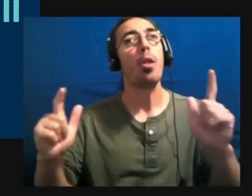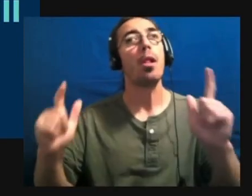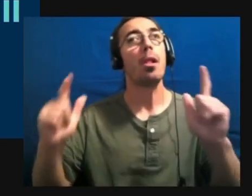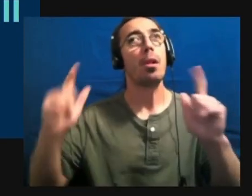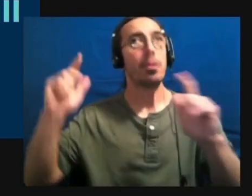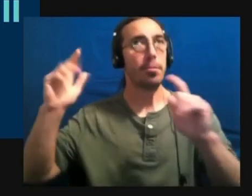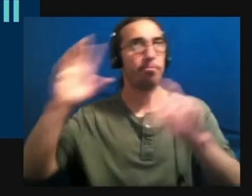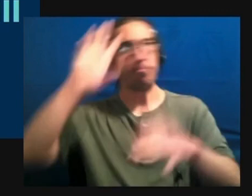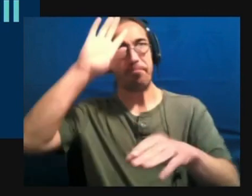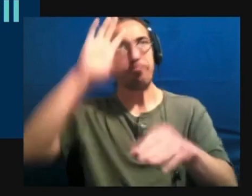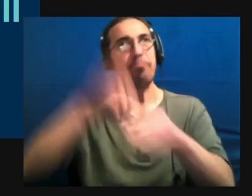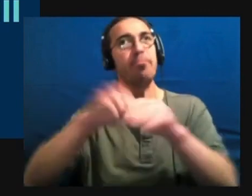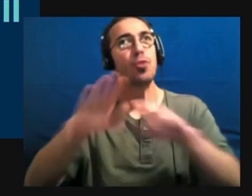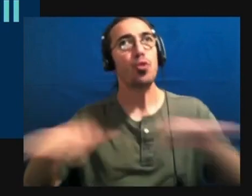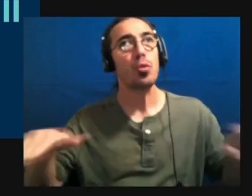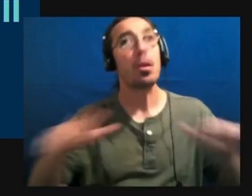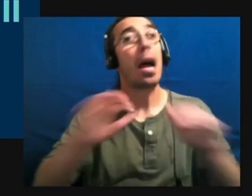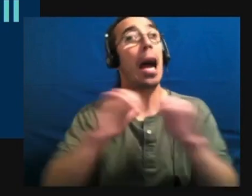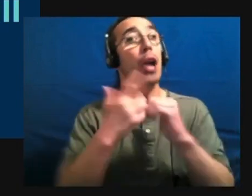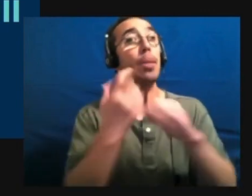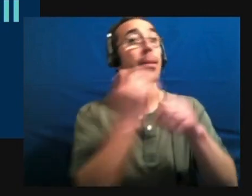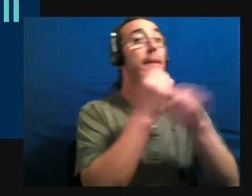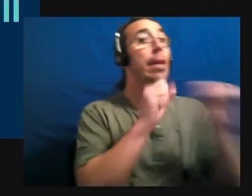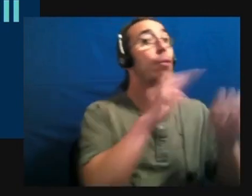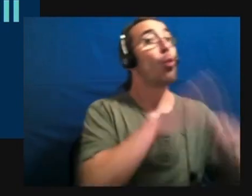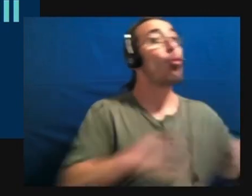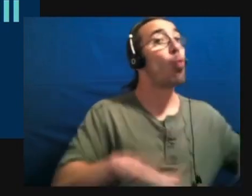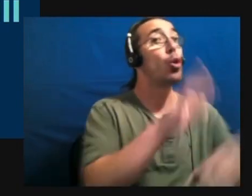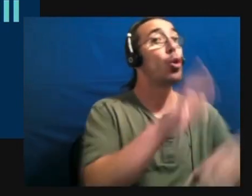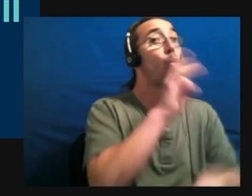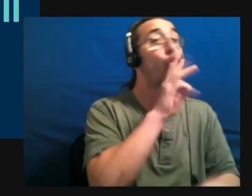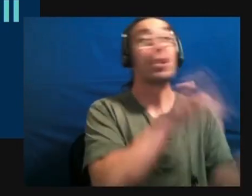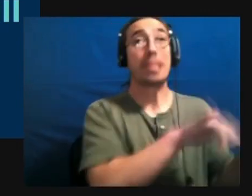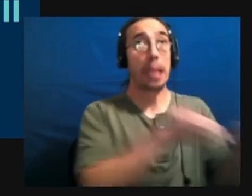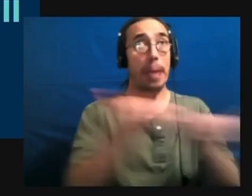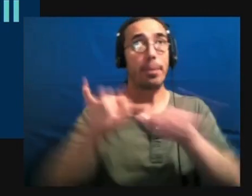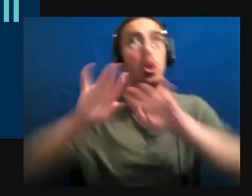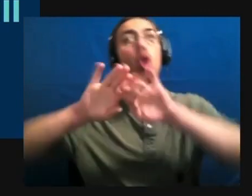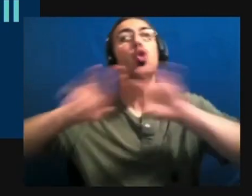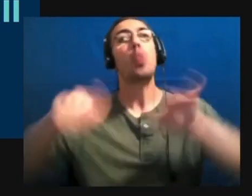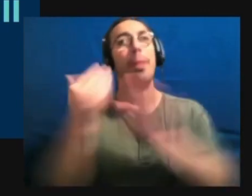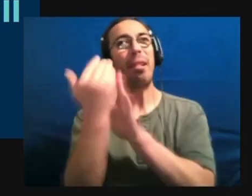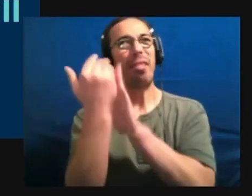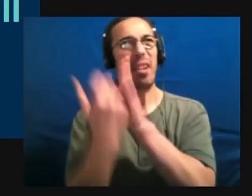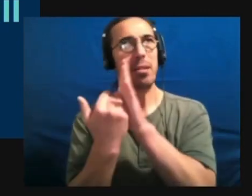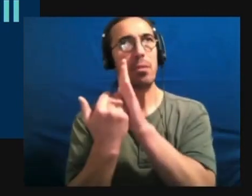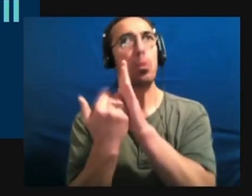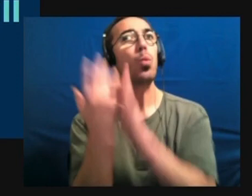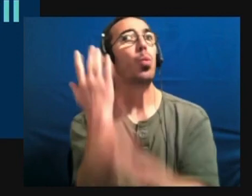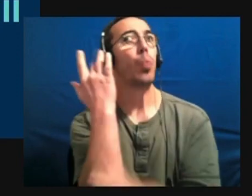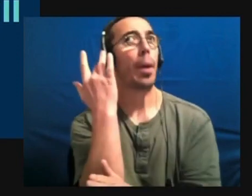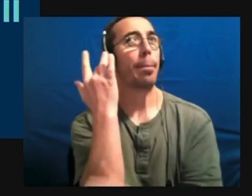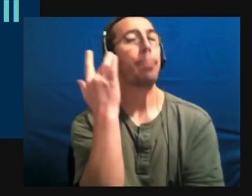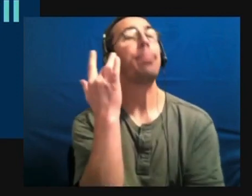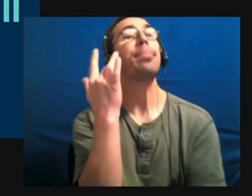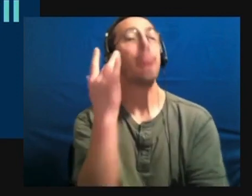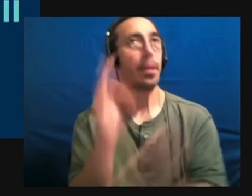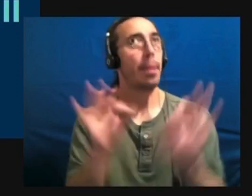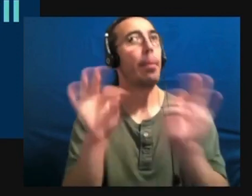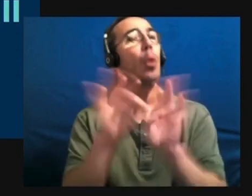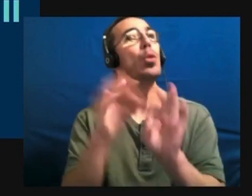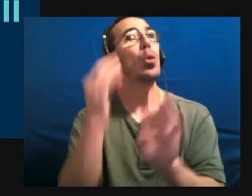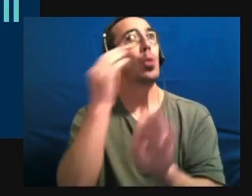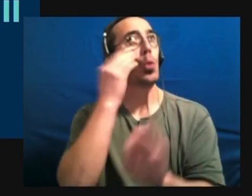is how to be safe around water and swimming lessons. And the reason for this is because it is an